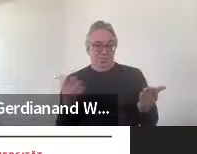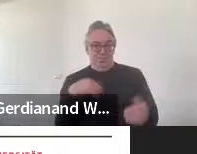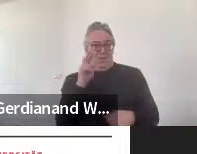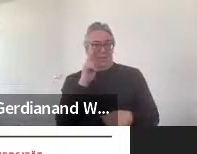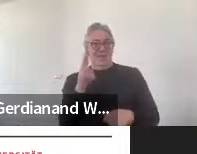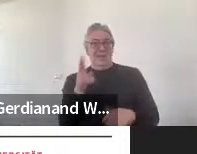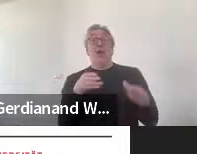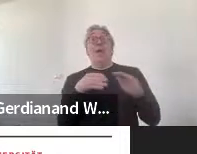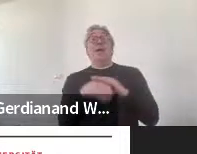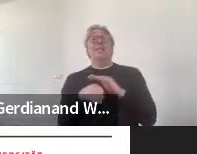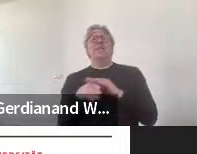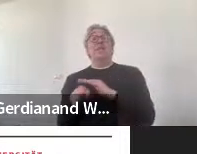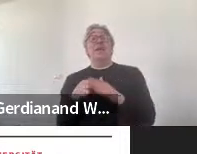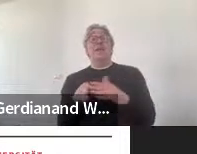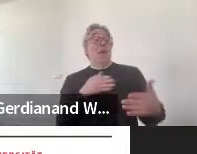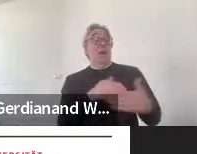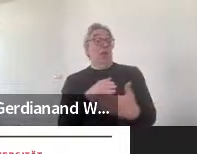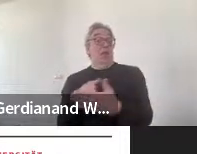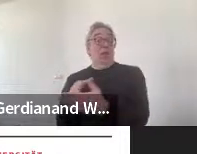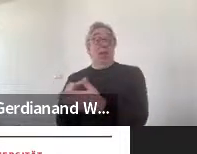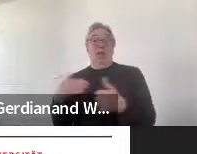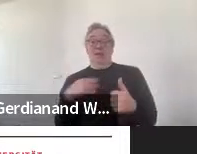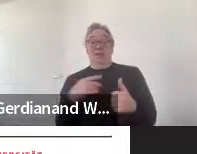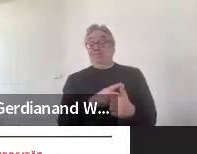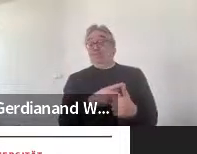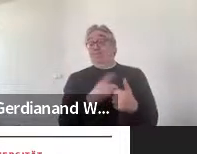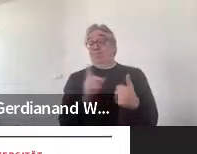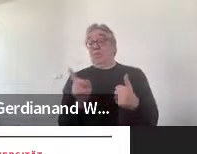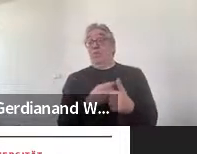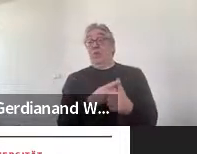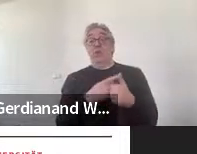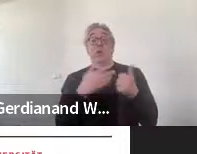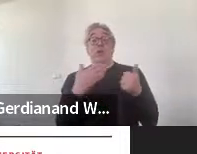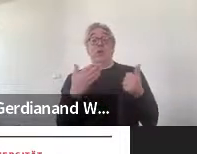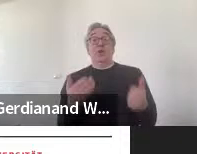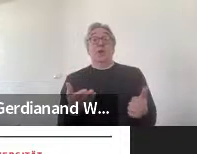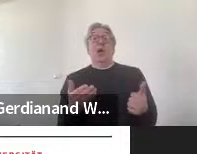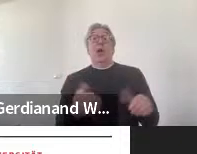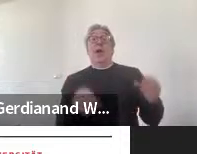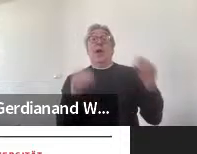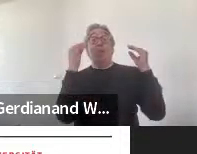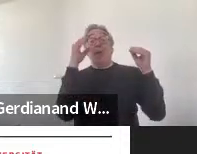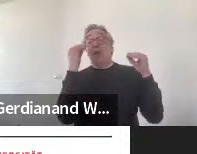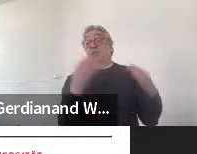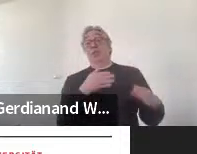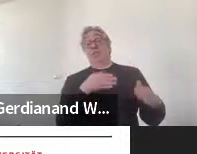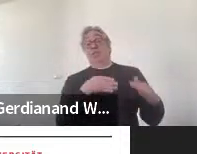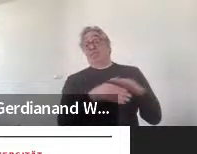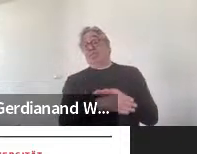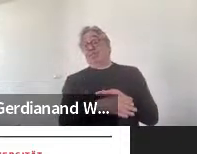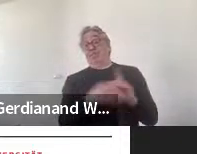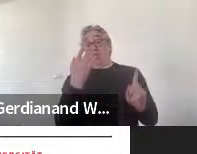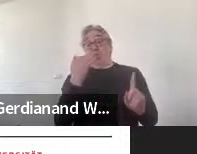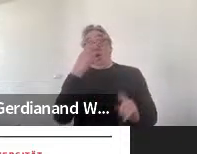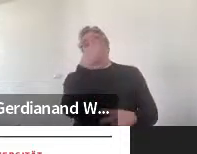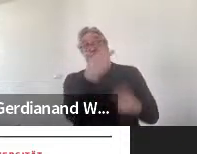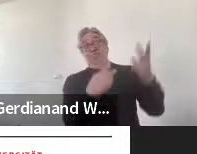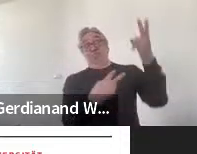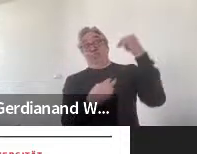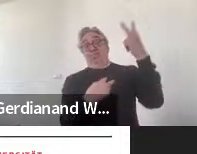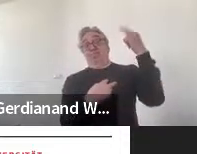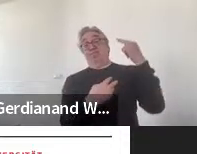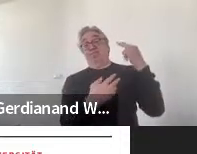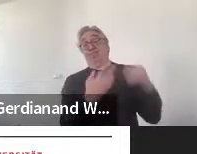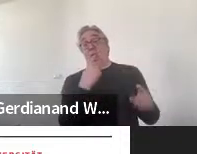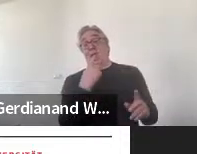of accessibility. There is a lack of accessibility in terms of education because of the stigmatization and